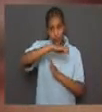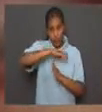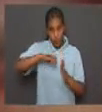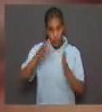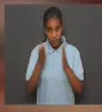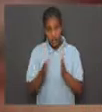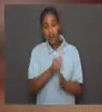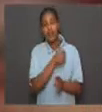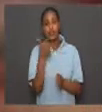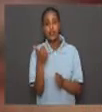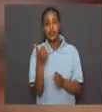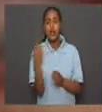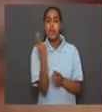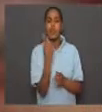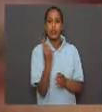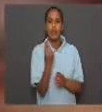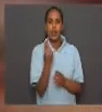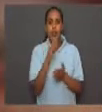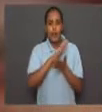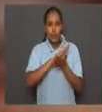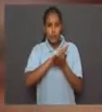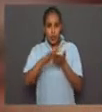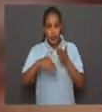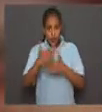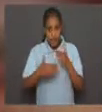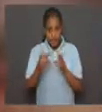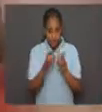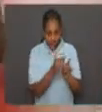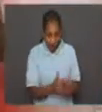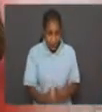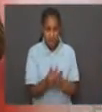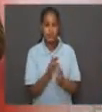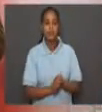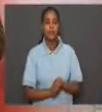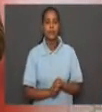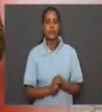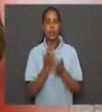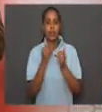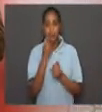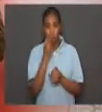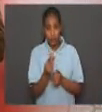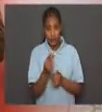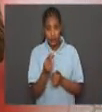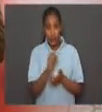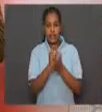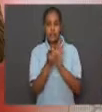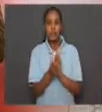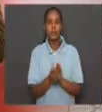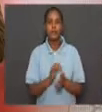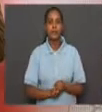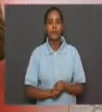Electrolysis is another important purification technique. Let us look at an